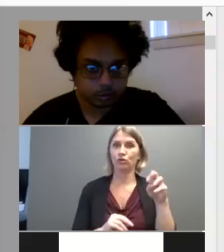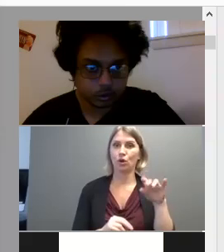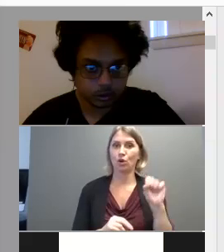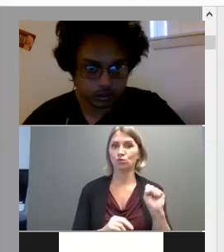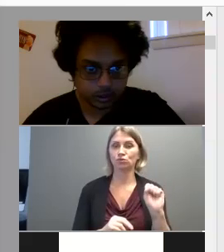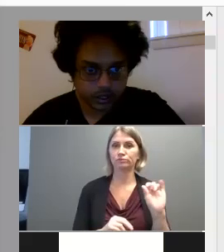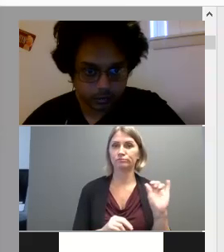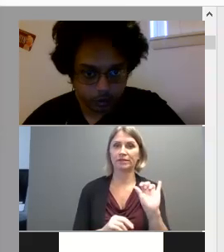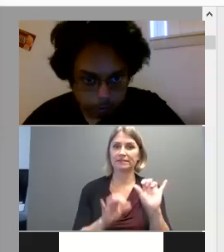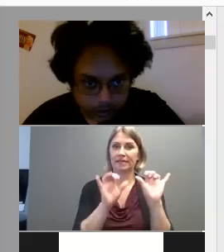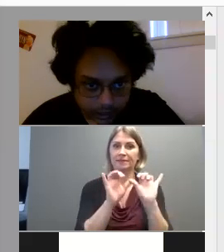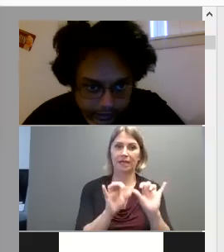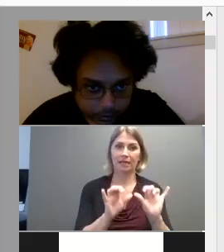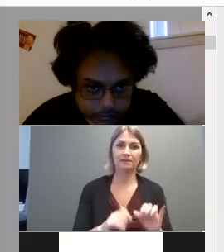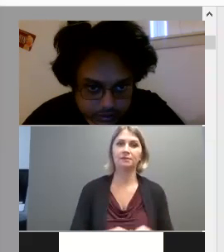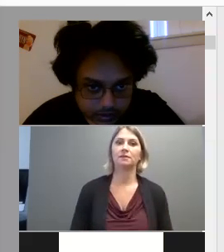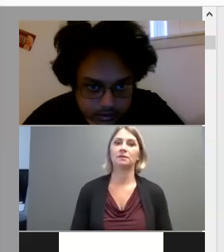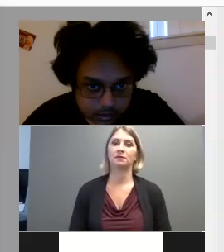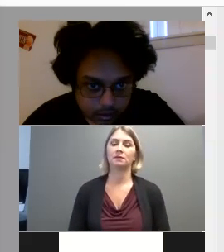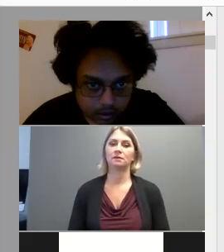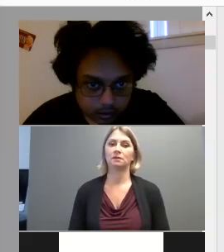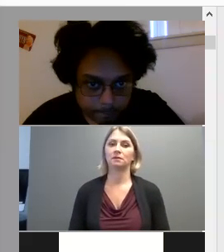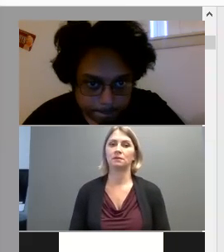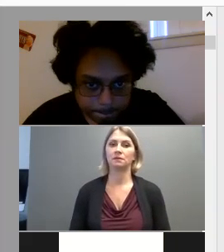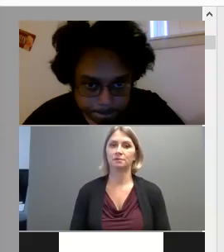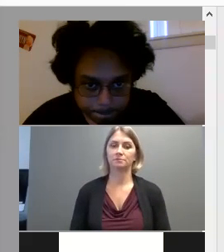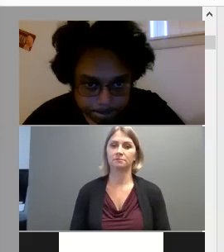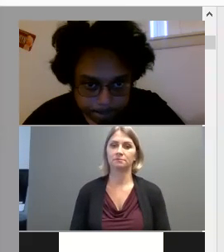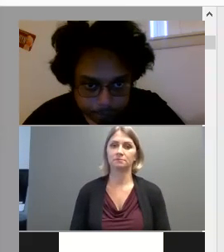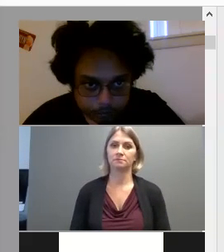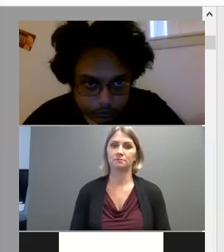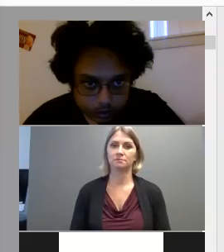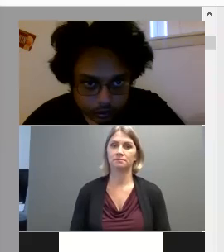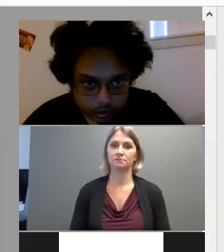size. Don't critique me on my diagram skills.